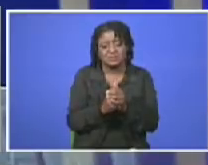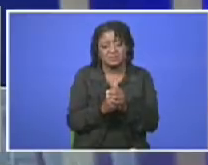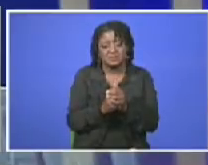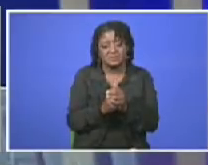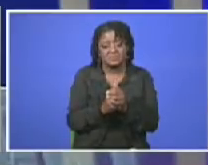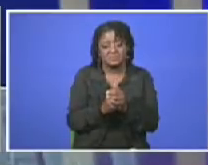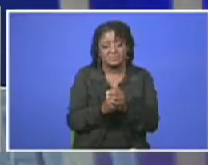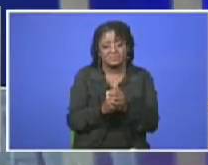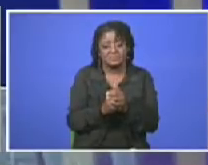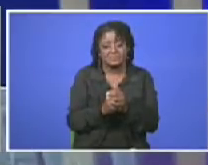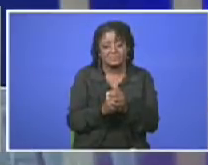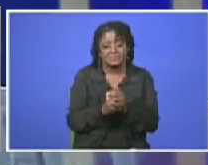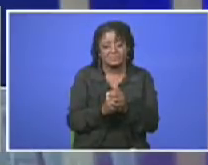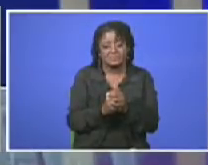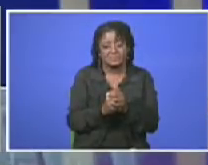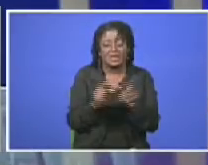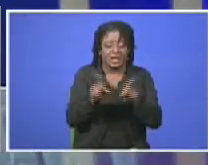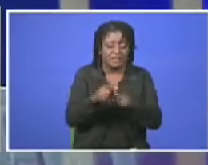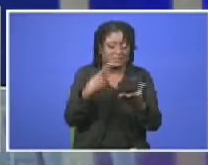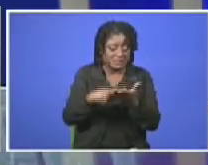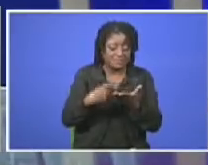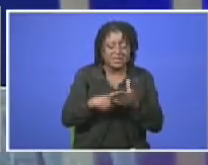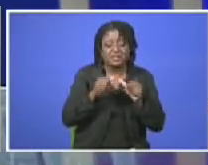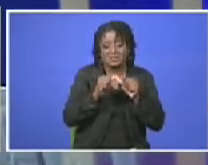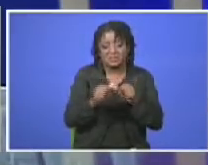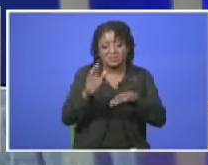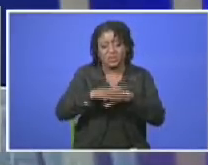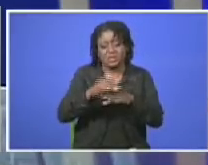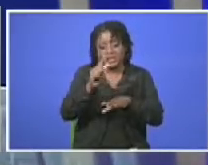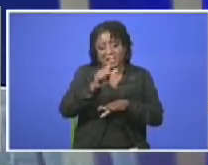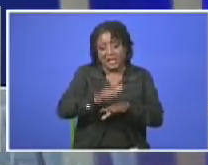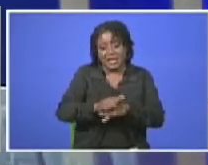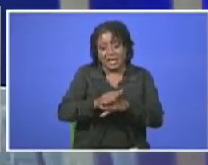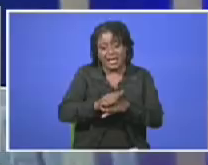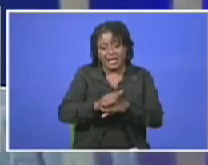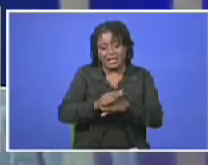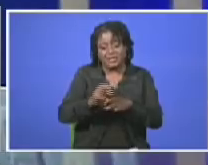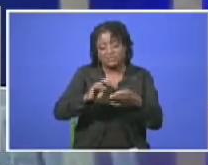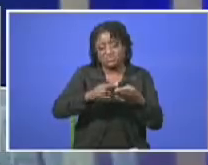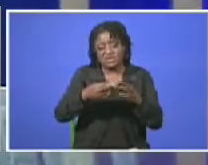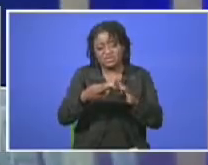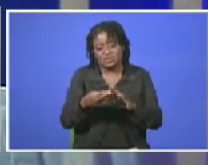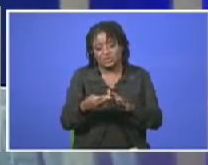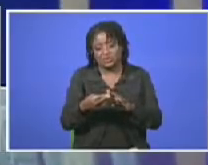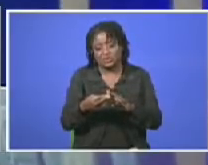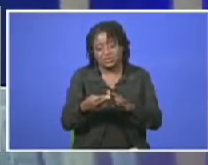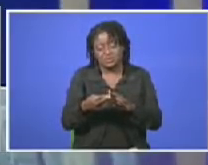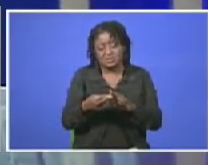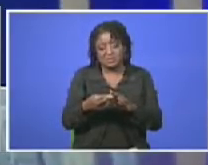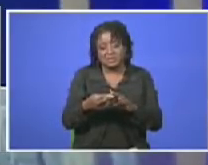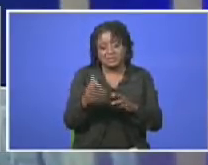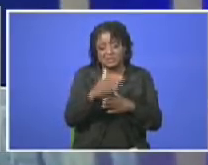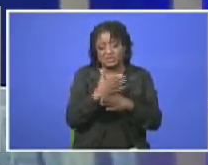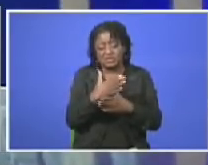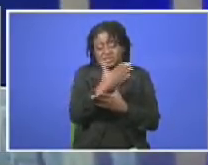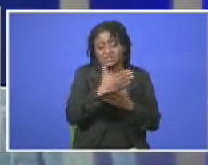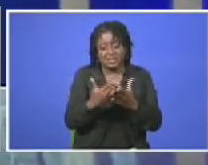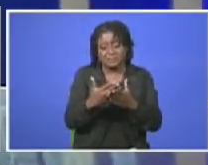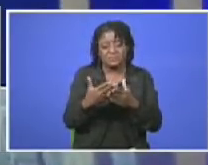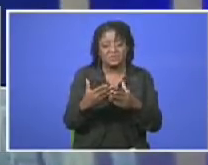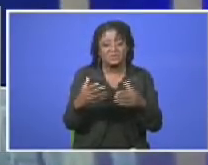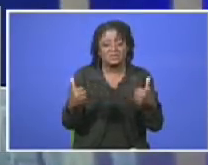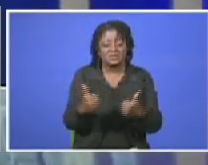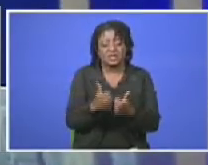Well, as debate continues on the land resolution, the former chairman of the BMC shared some of the challenges the corporation faces with